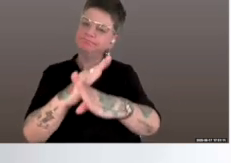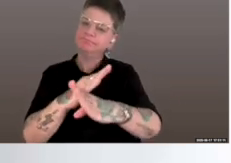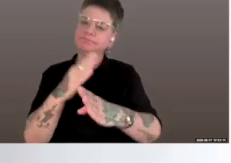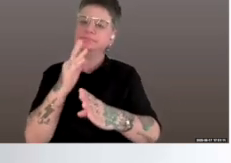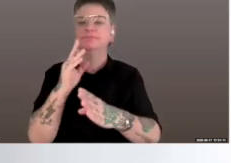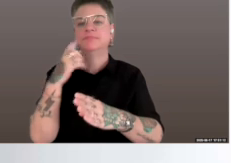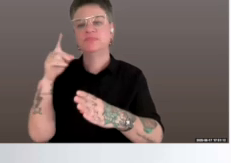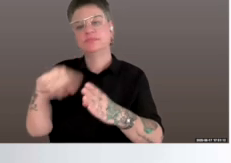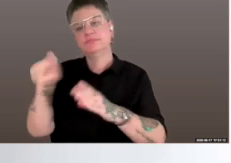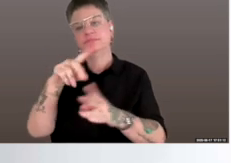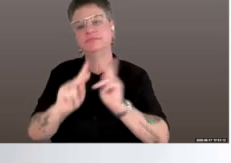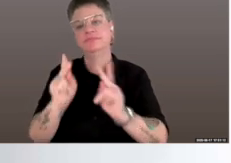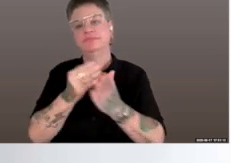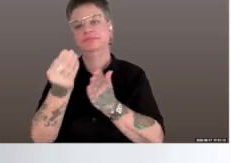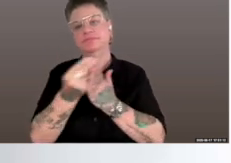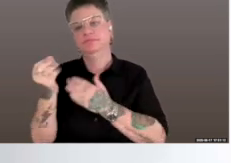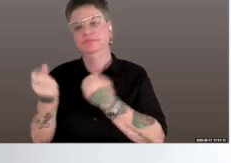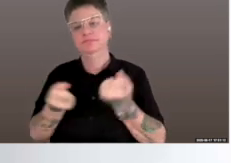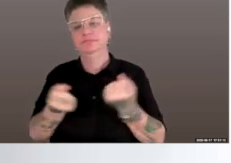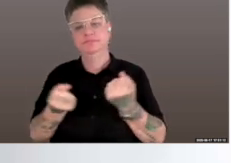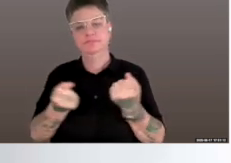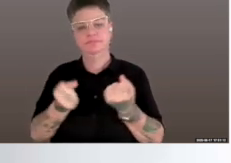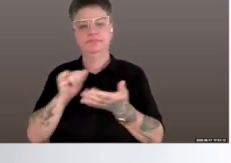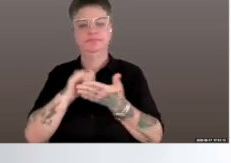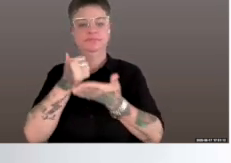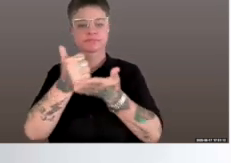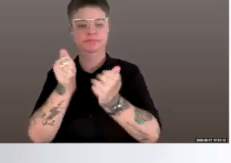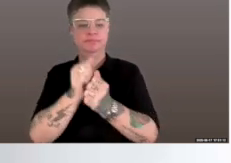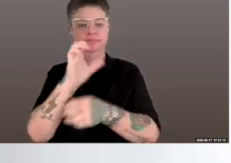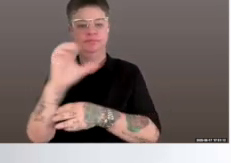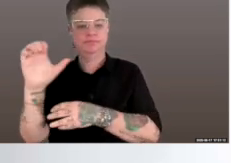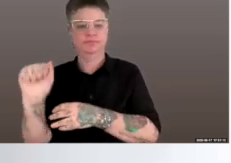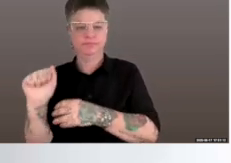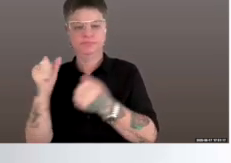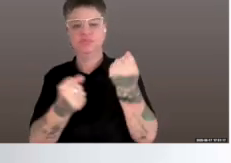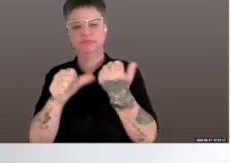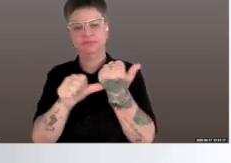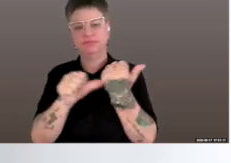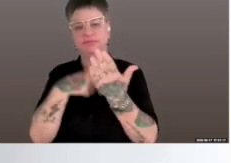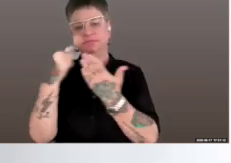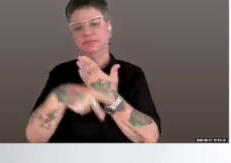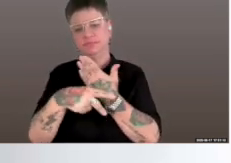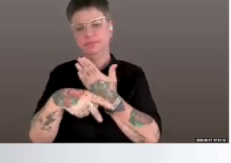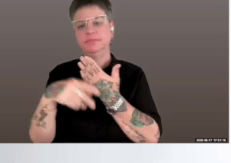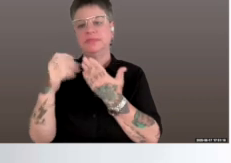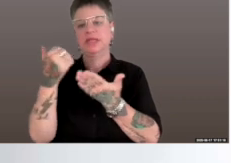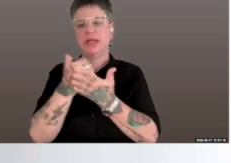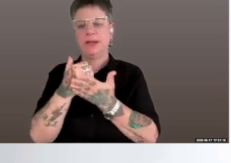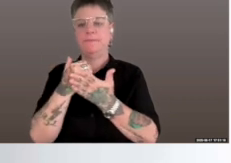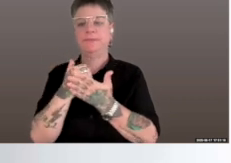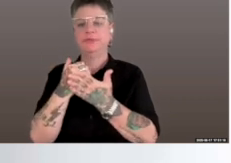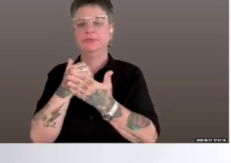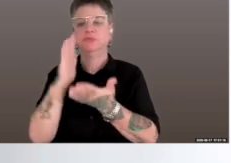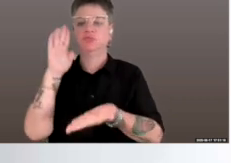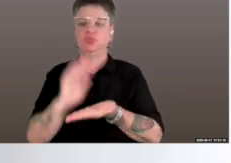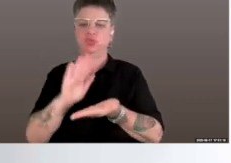the goal to spread the word about CARB's vehicle purchase incentives to those who need them most. About $22 million